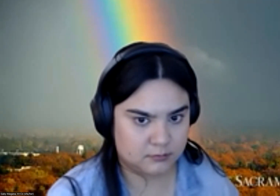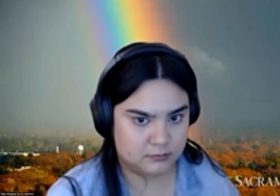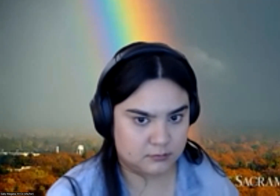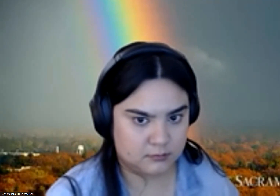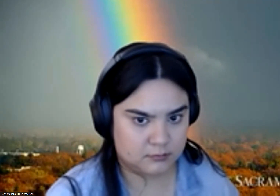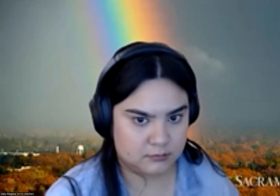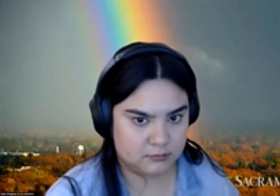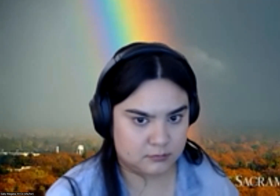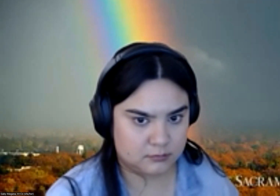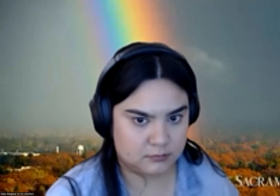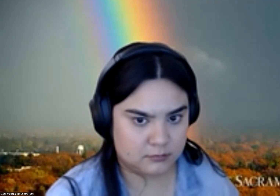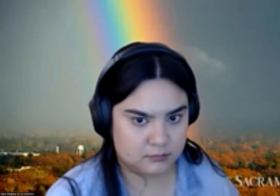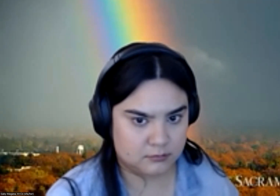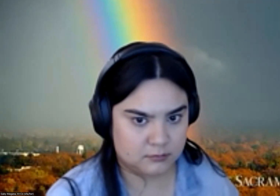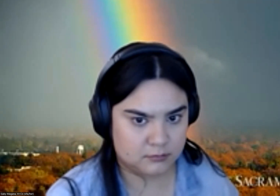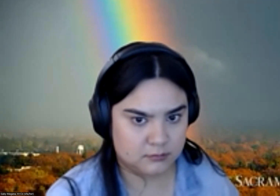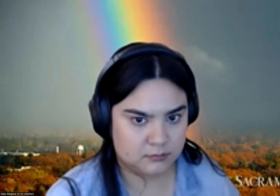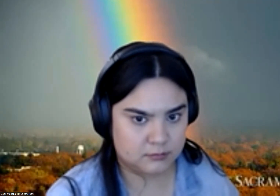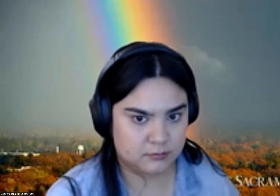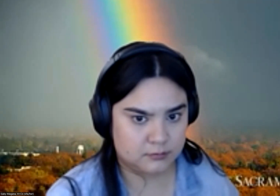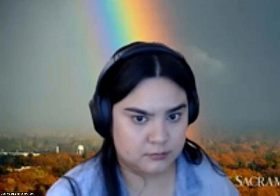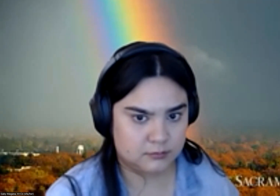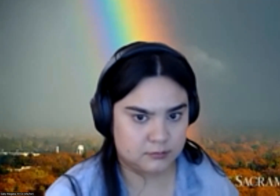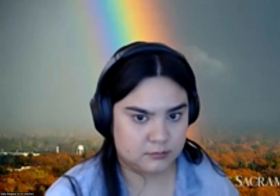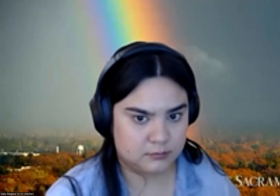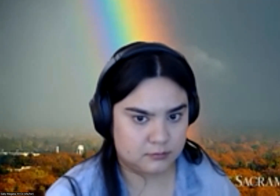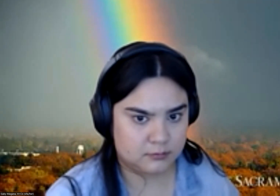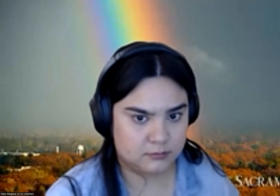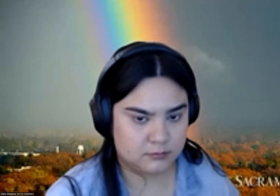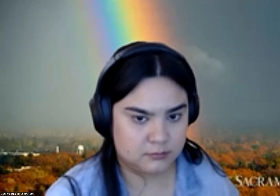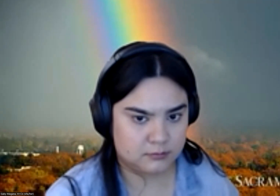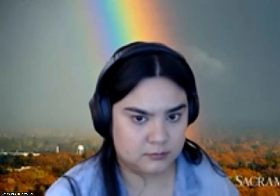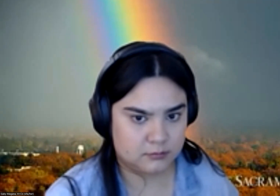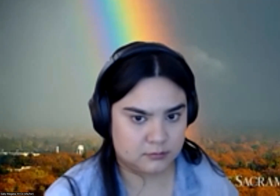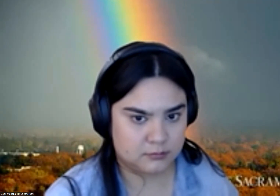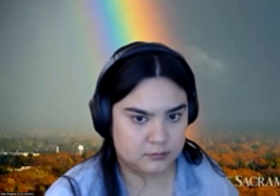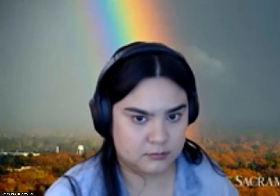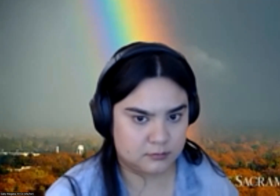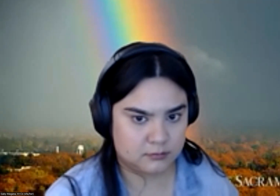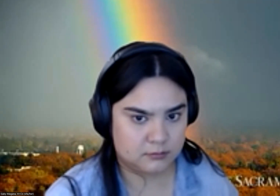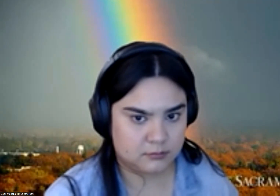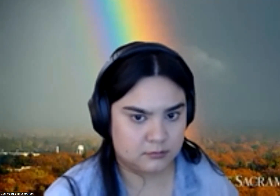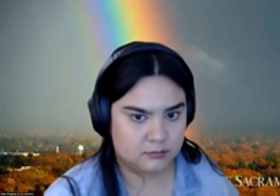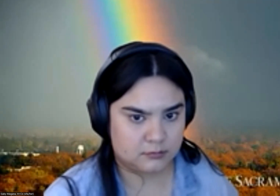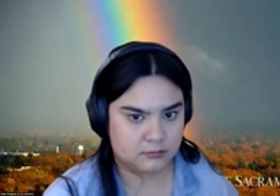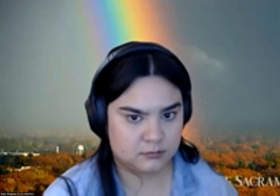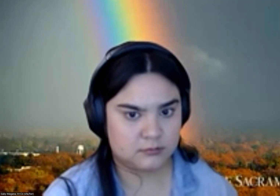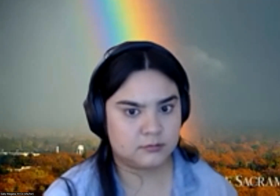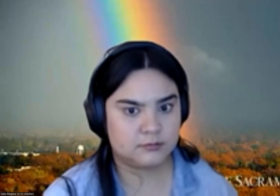is, do we know or if when like we're in this